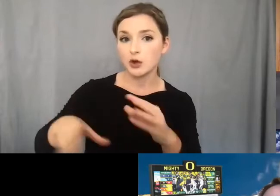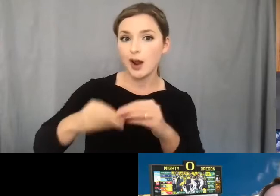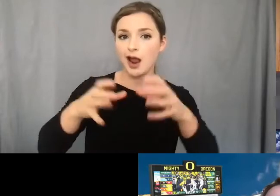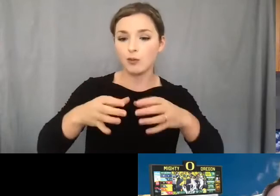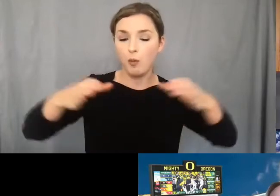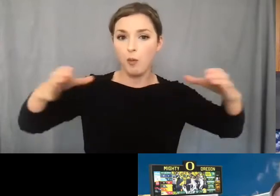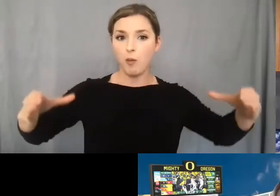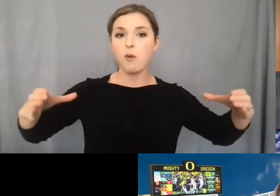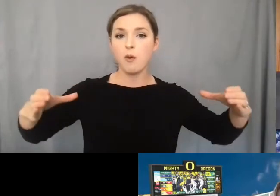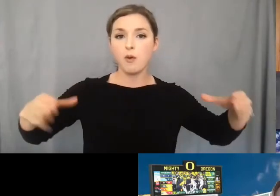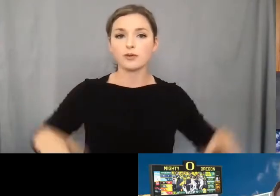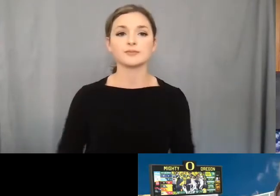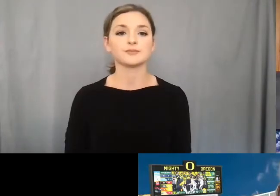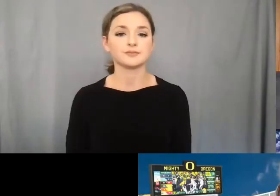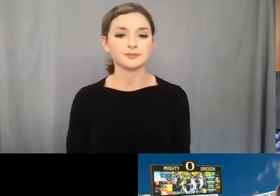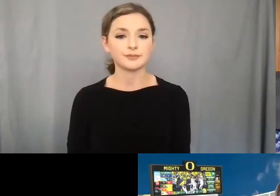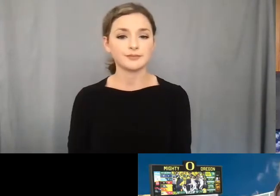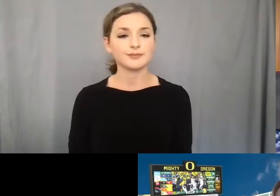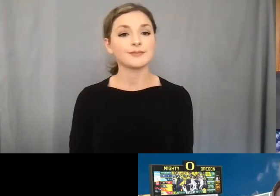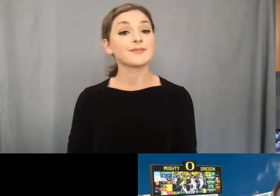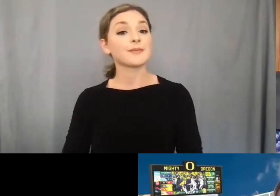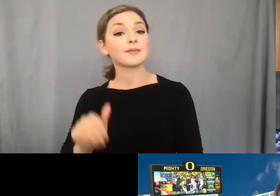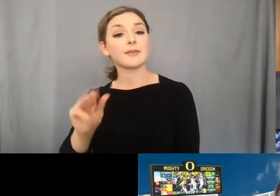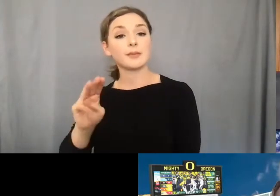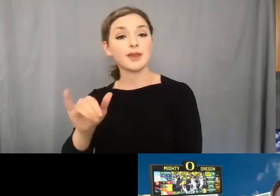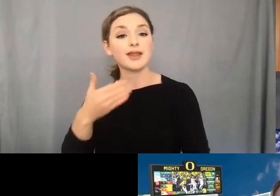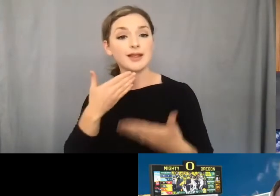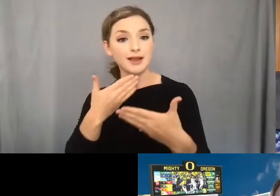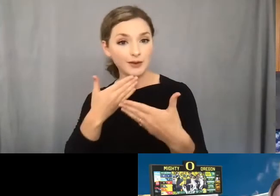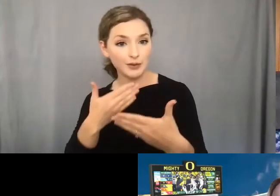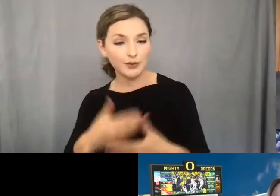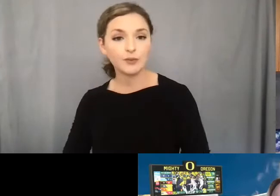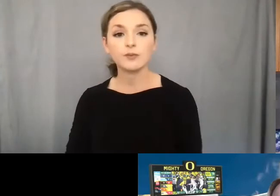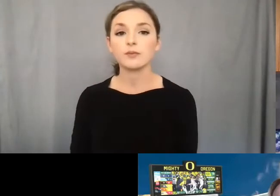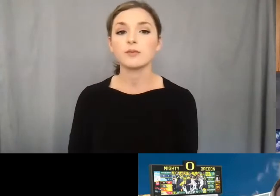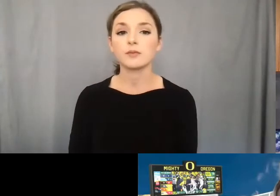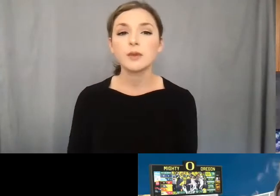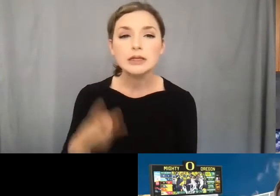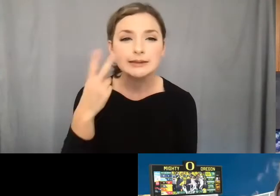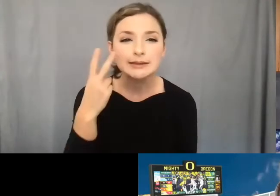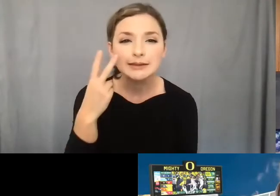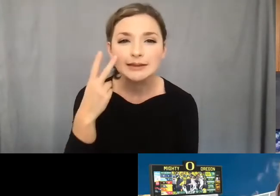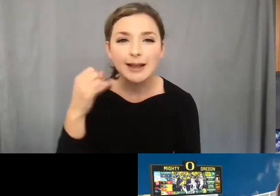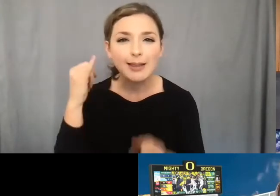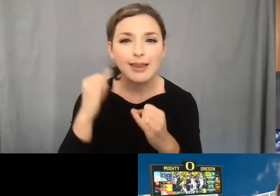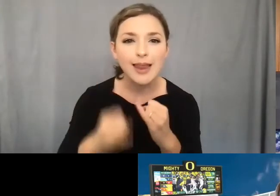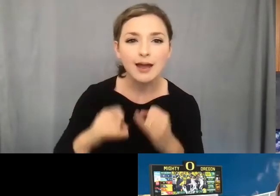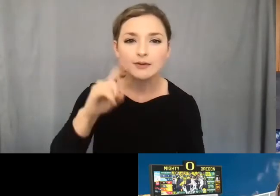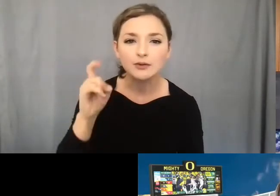Okay. All right, thank you. And let's see, our last